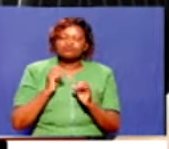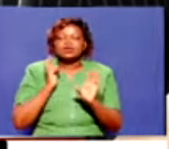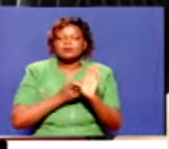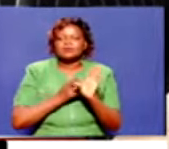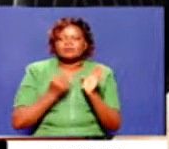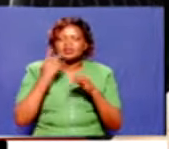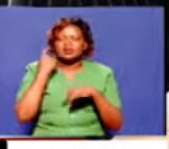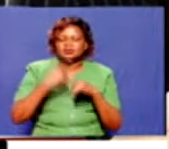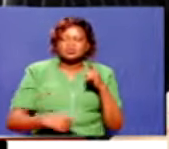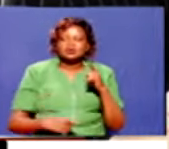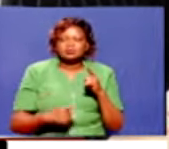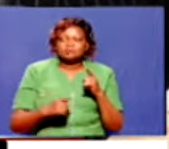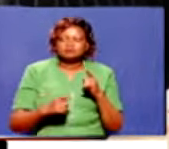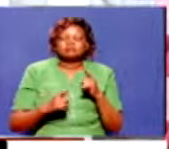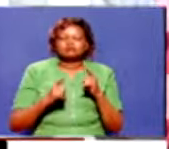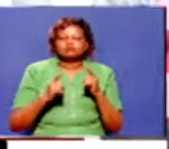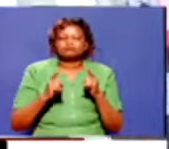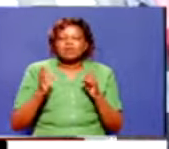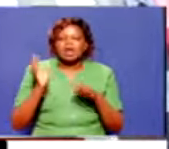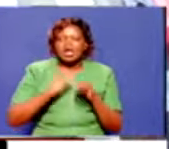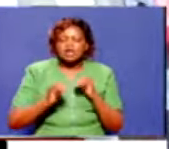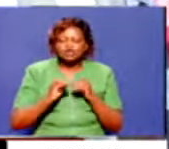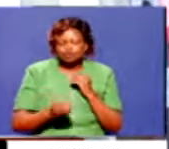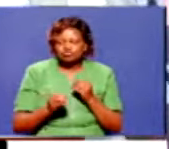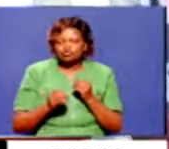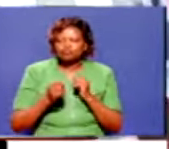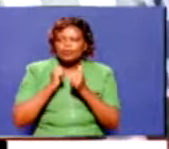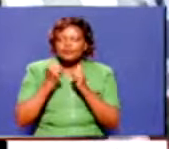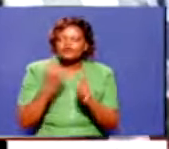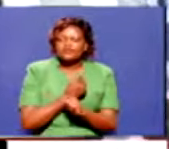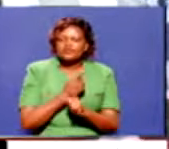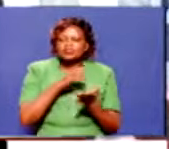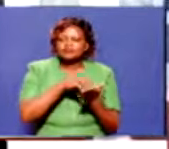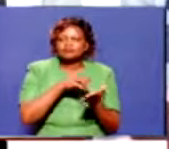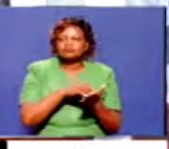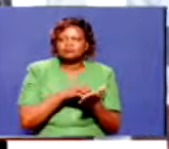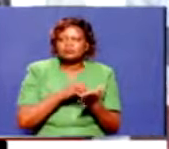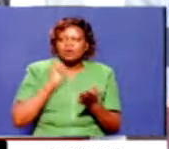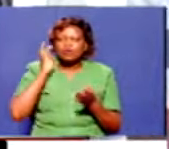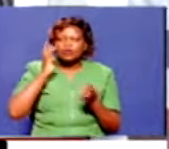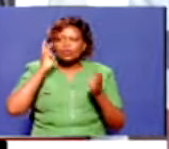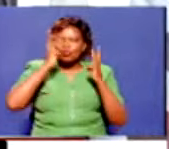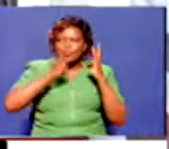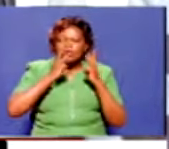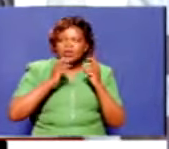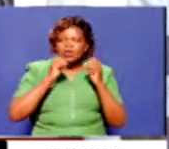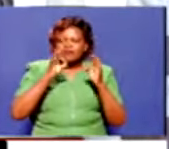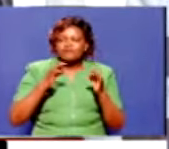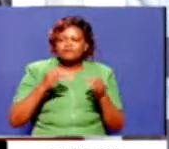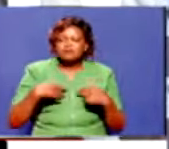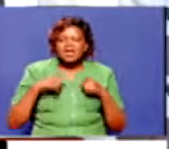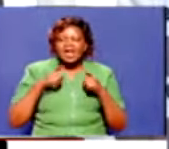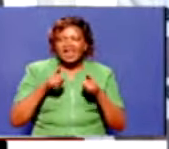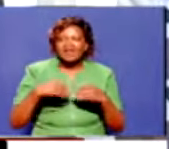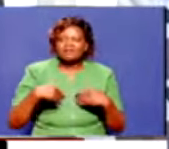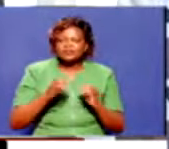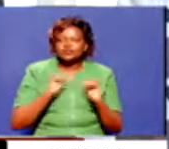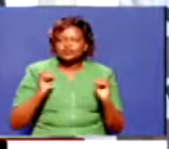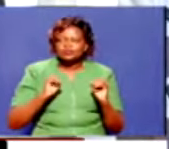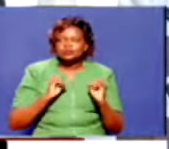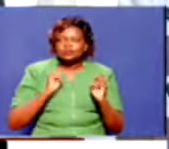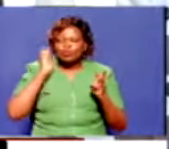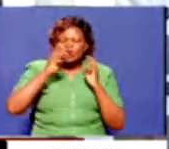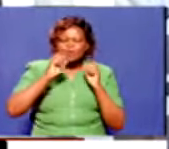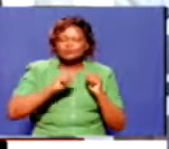wa mwaka ujao kuwania nyadhifa mbalimbali. I would be extremely worried if I didn't have critics. I would be extremely worried if we went into